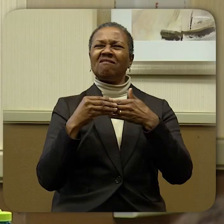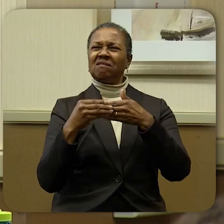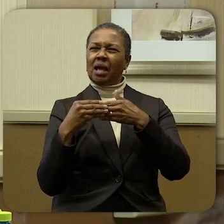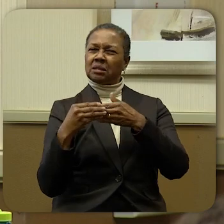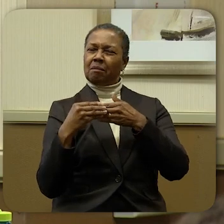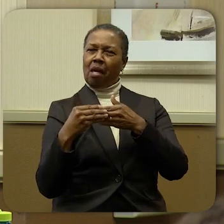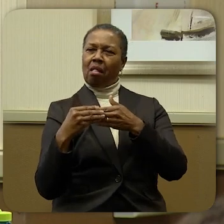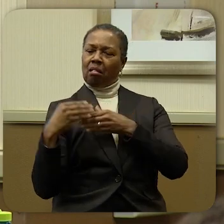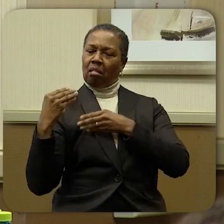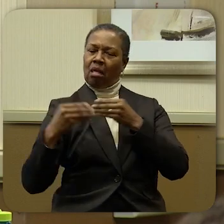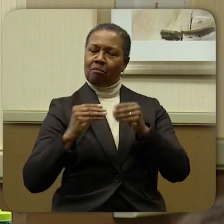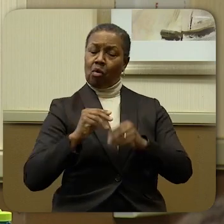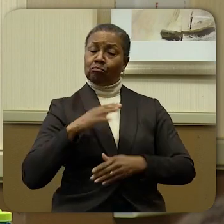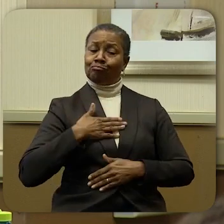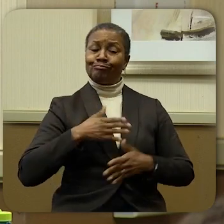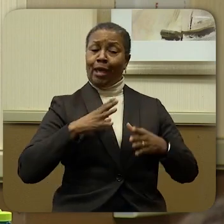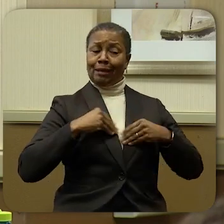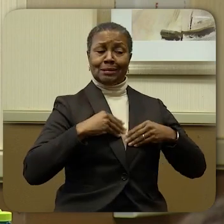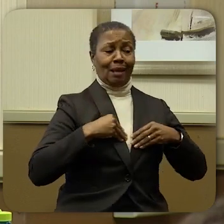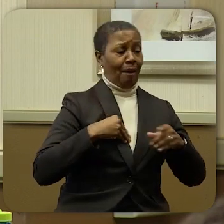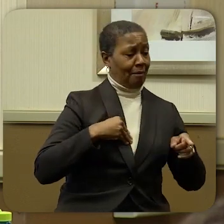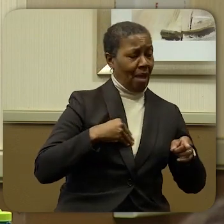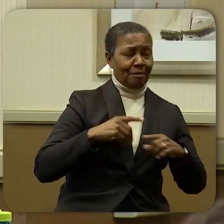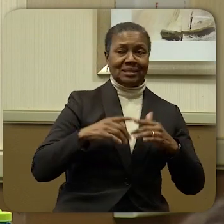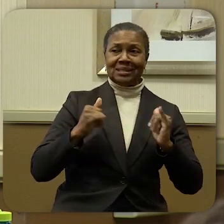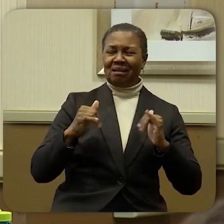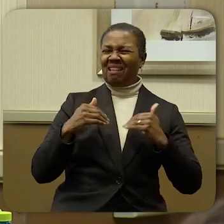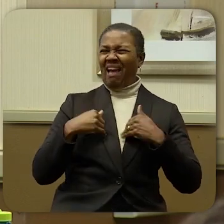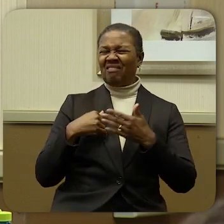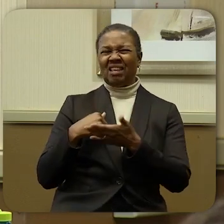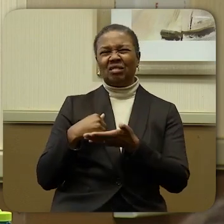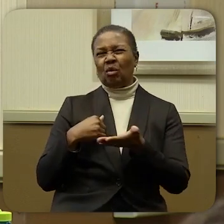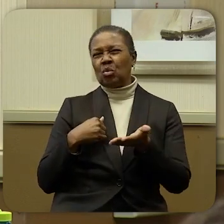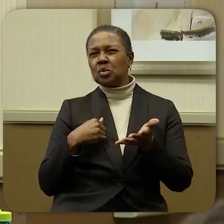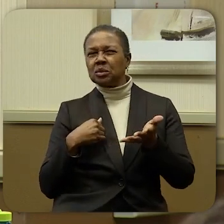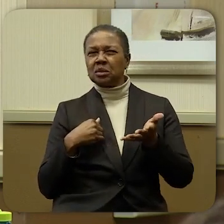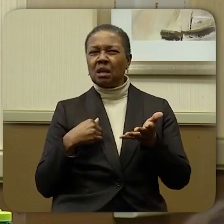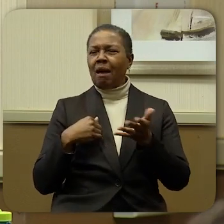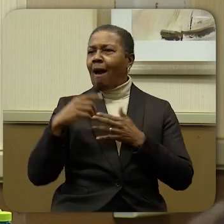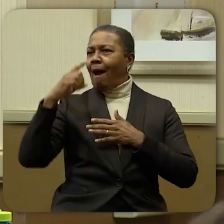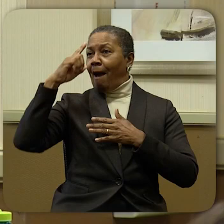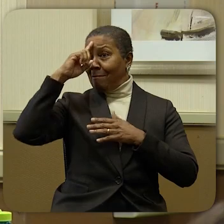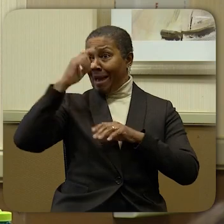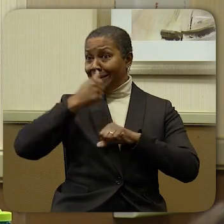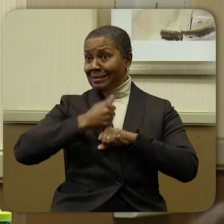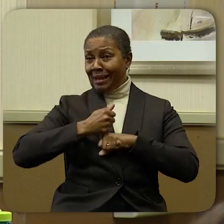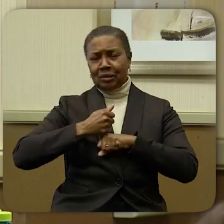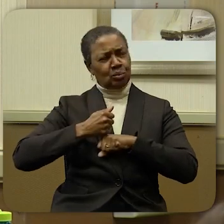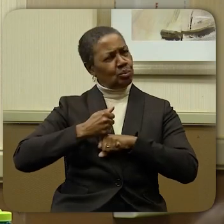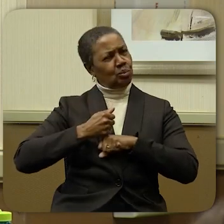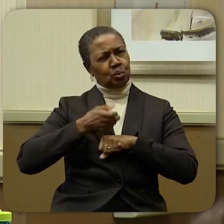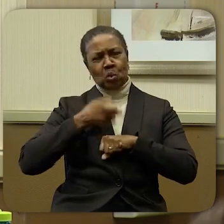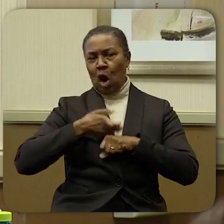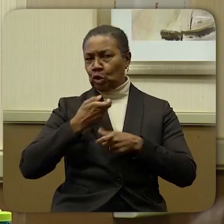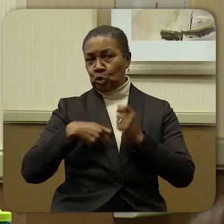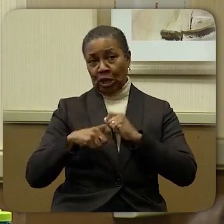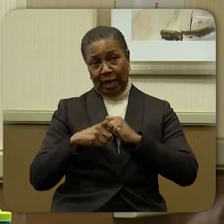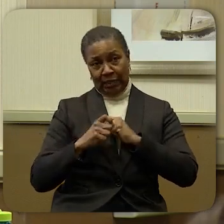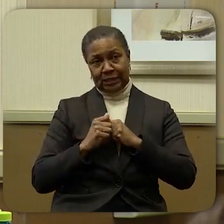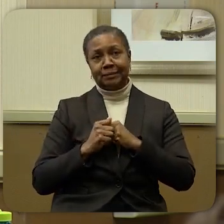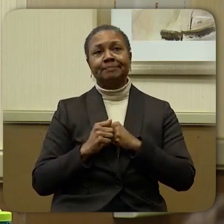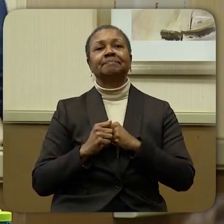and willing to accept, but still having those mindsets are hard to change. Yeah,